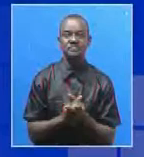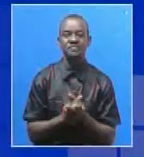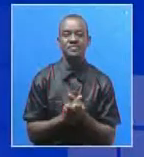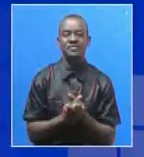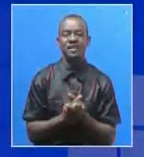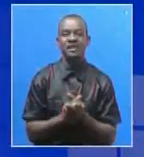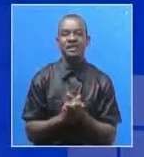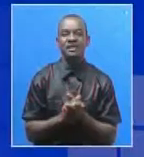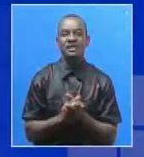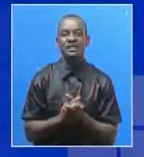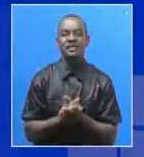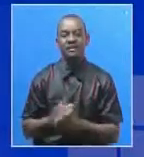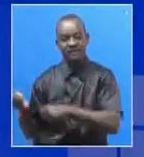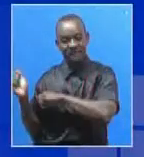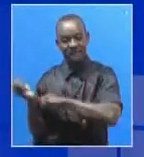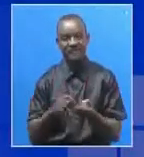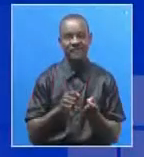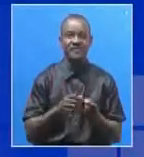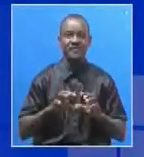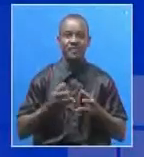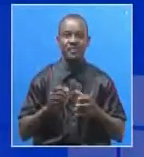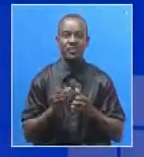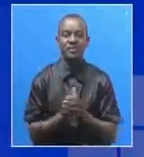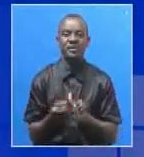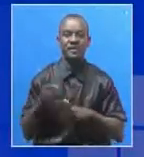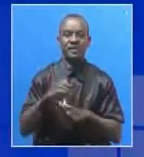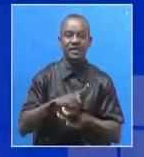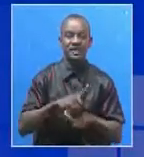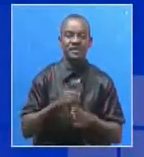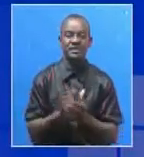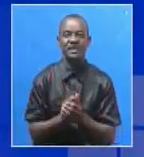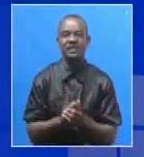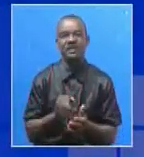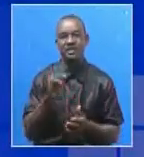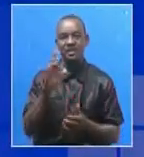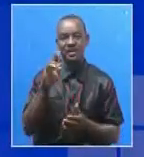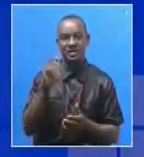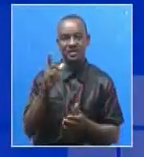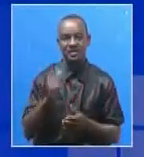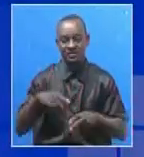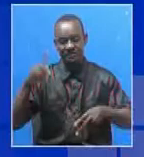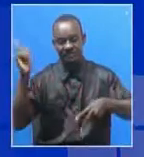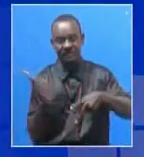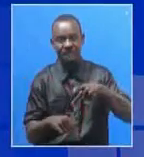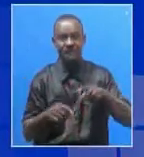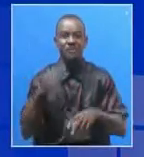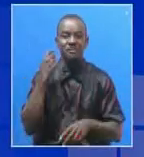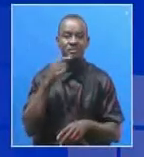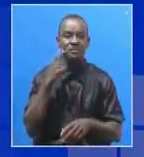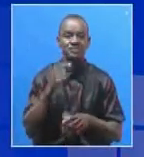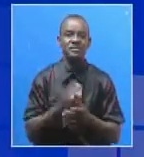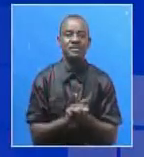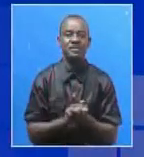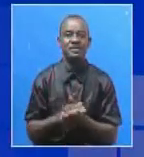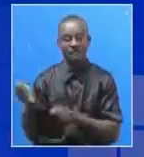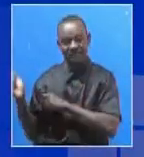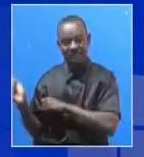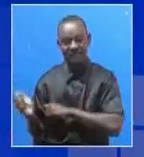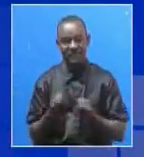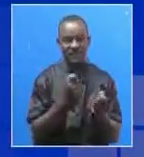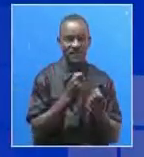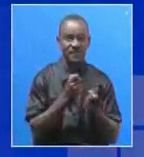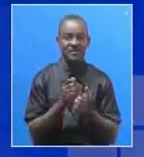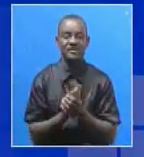In cricket news, a day after Ireland beat one of the tournament favourites, England, at the ICC Cricket World Cup, another